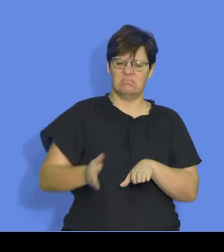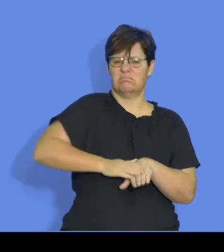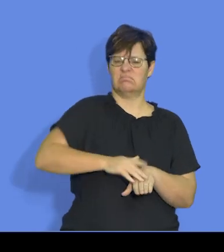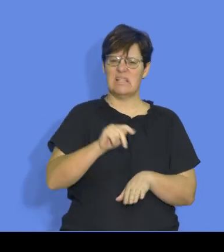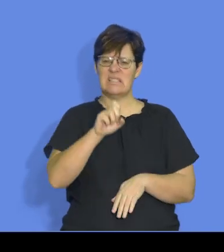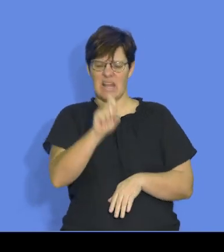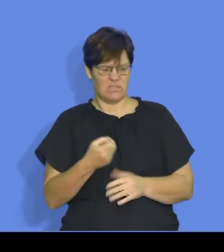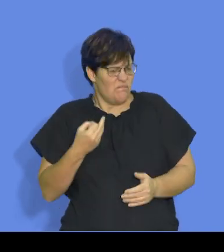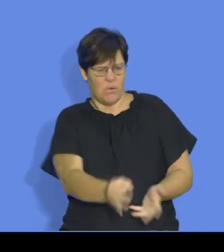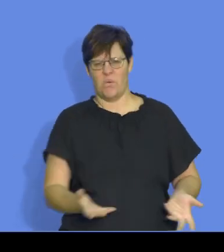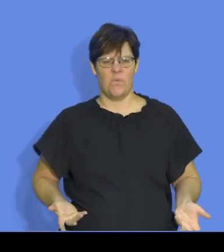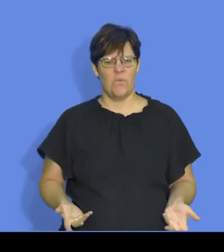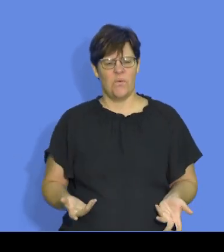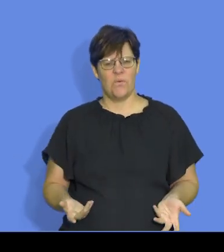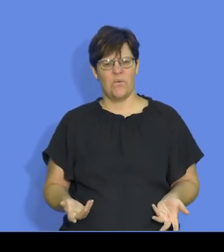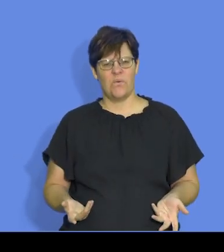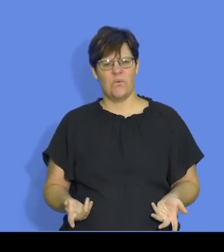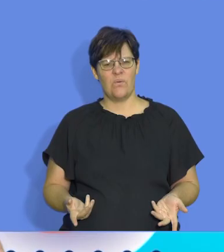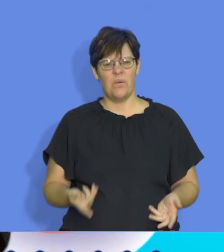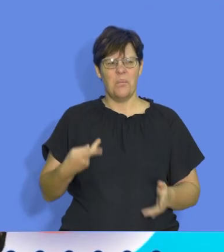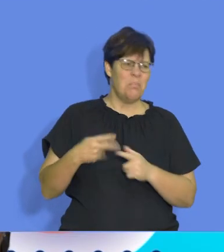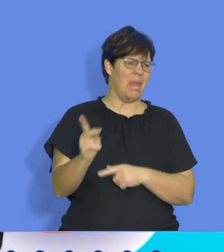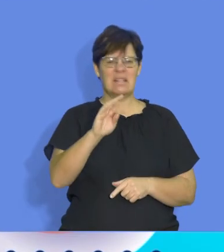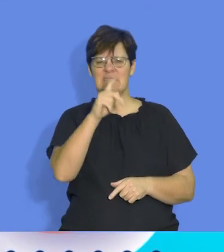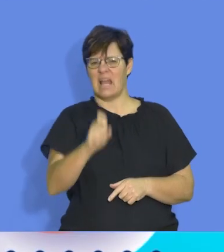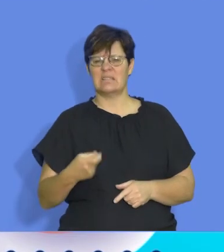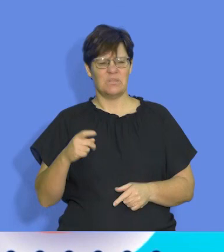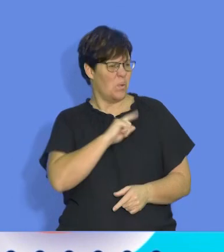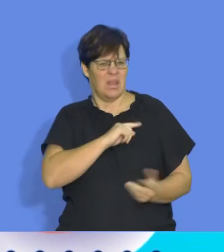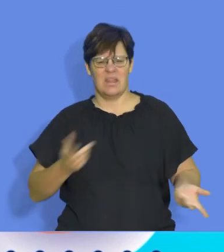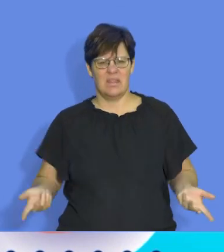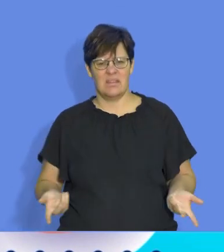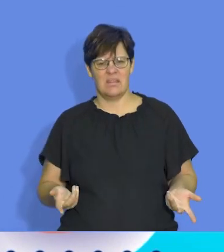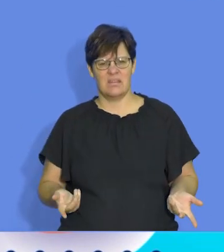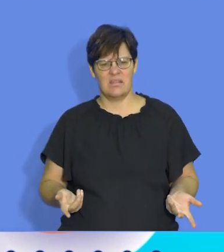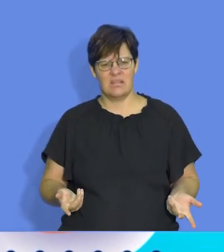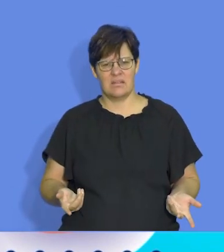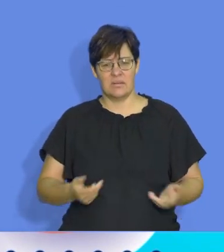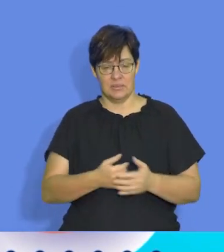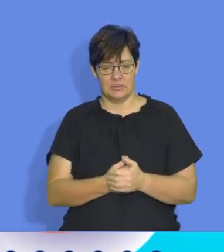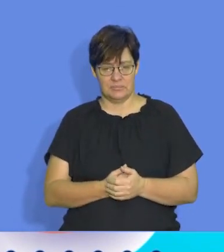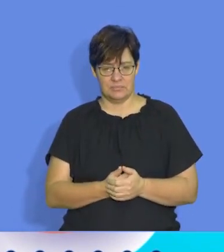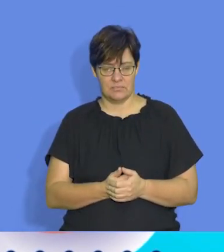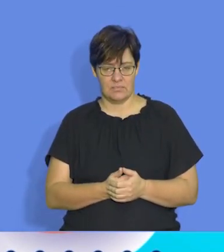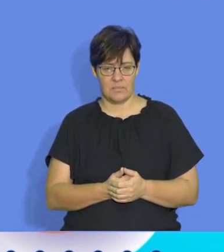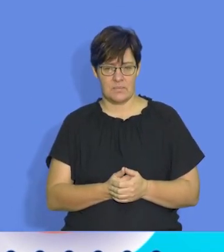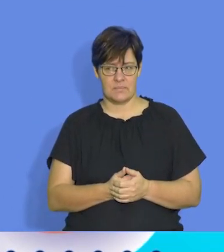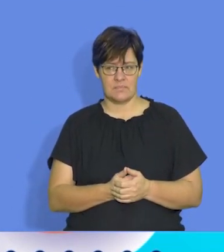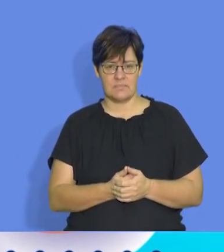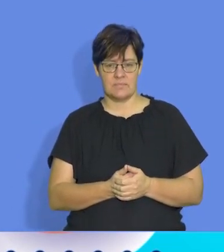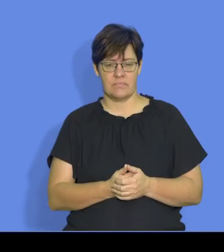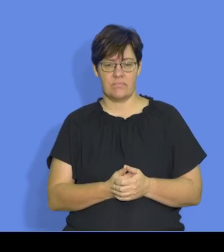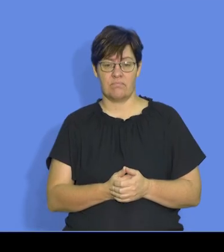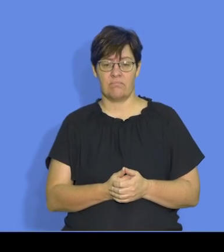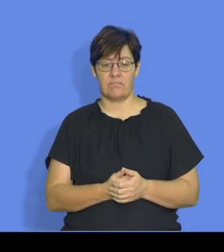taxes? Why do we have to pay taxes? As citizens, why must we pay taxes?